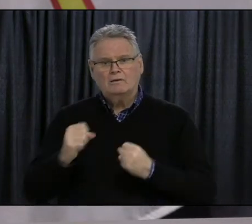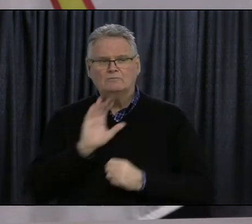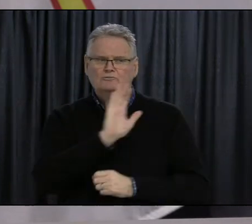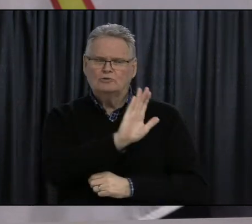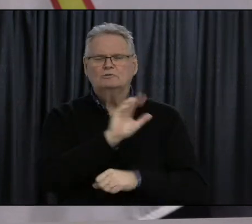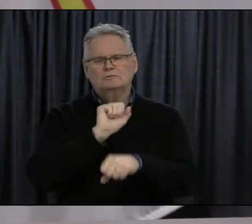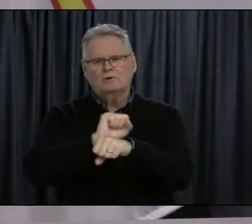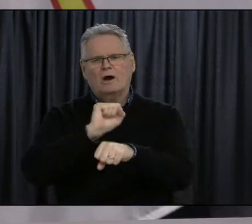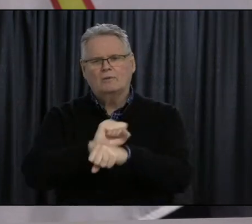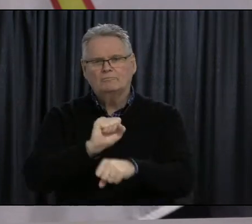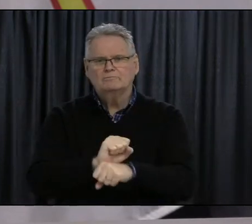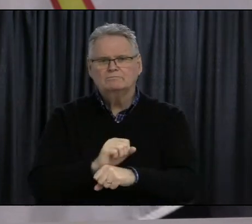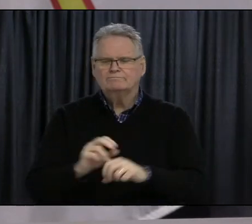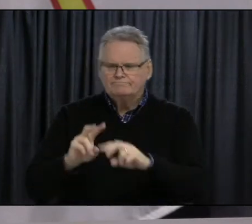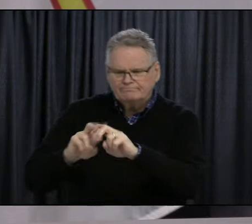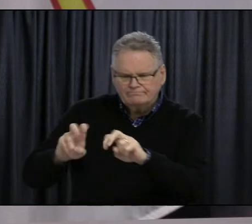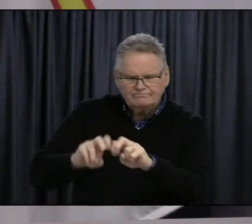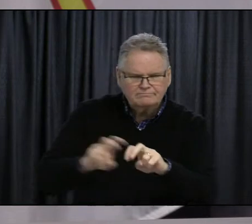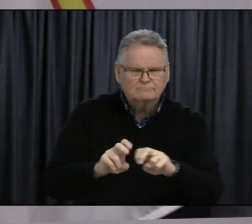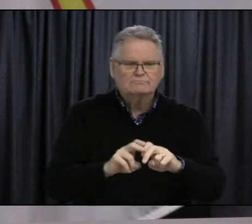quite good at doing this in the past. So